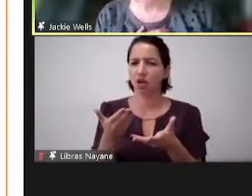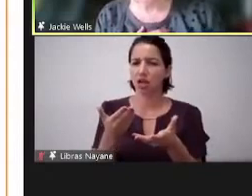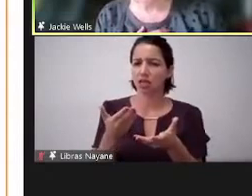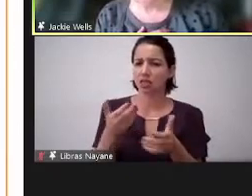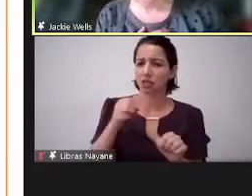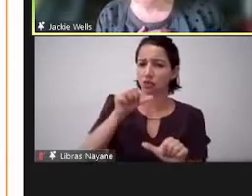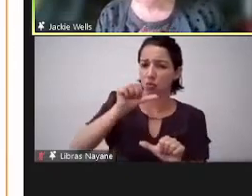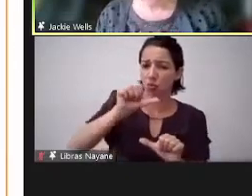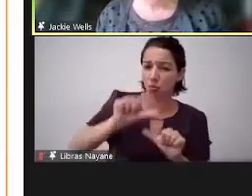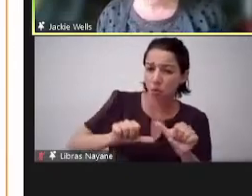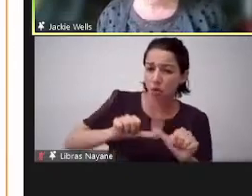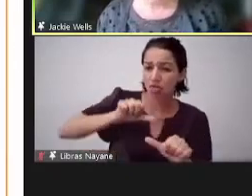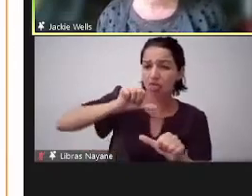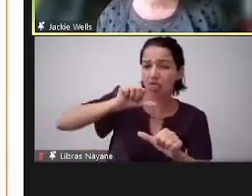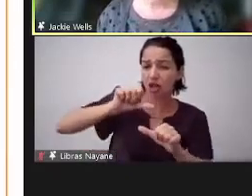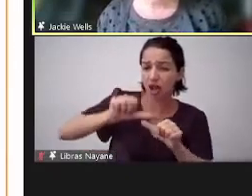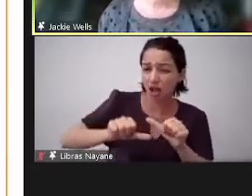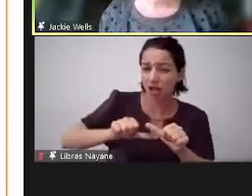date.